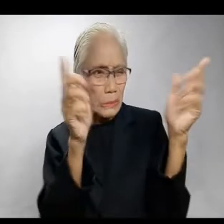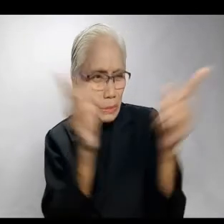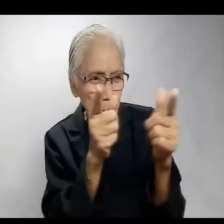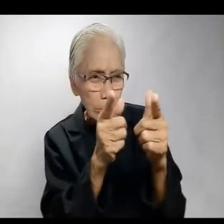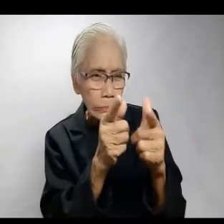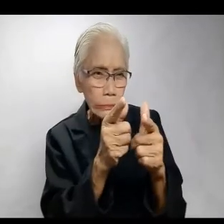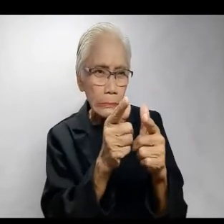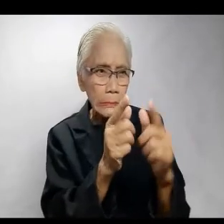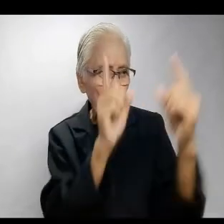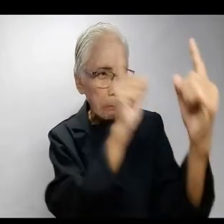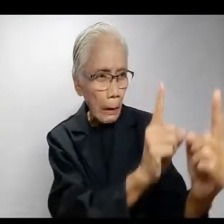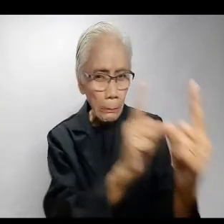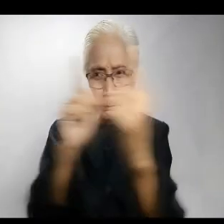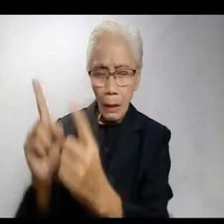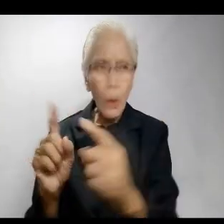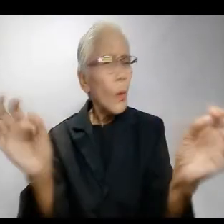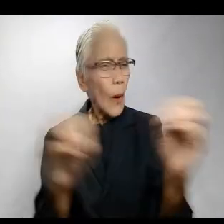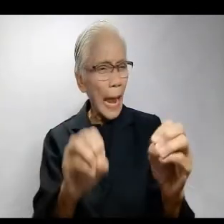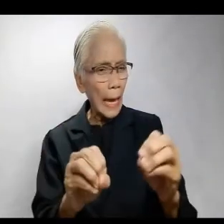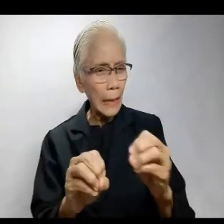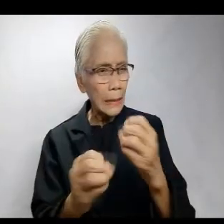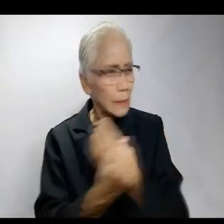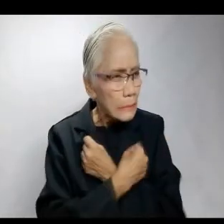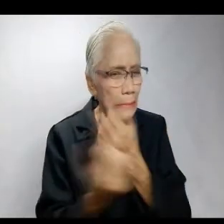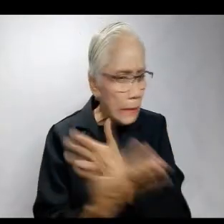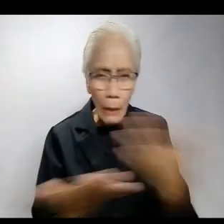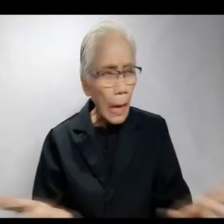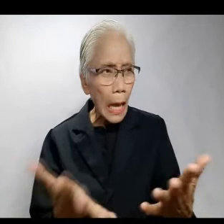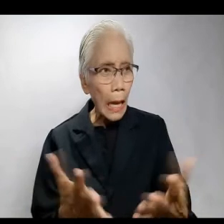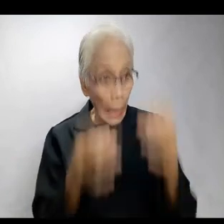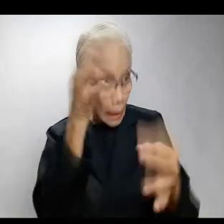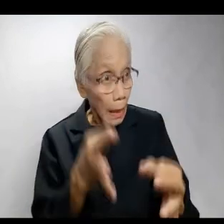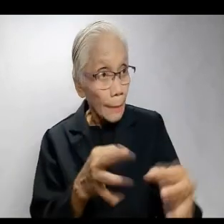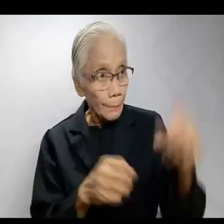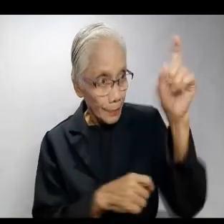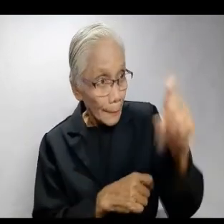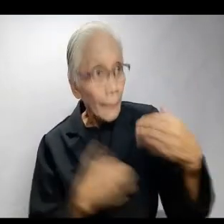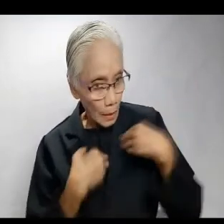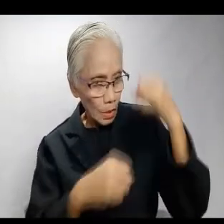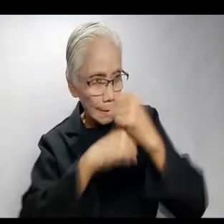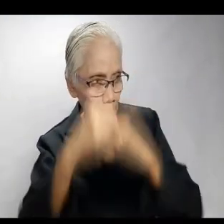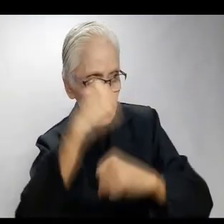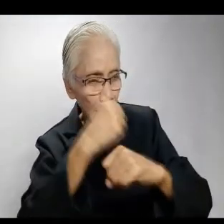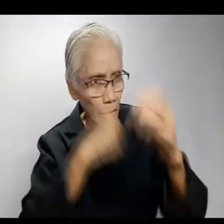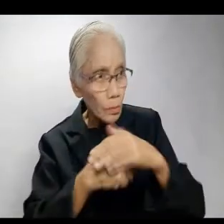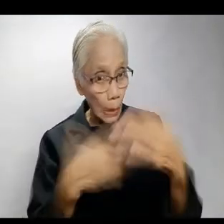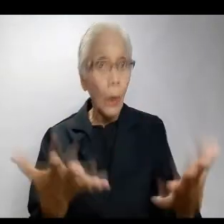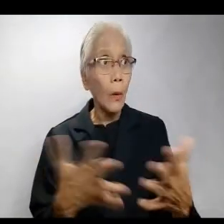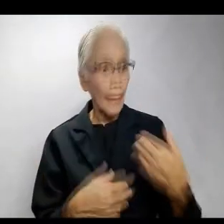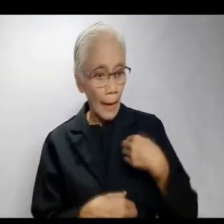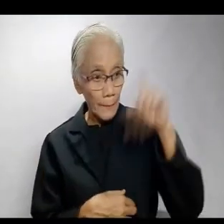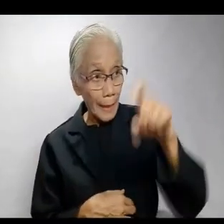He has little person-to-person appeal. Walang charity-charity. Kung meron man, structured charity